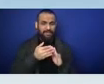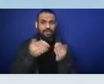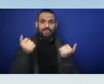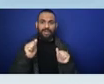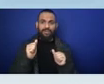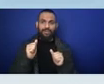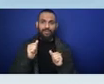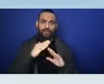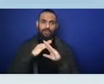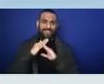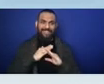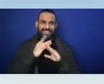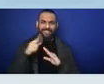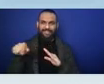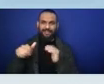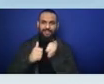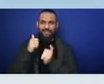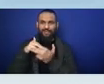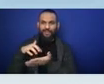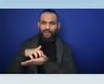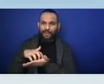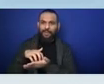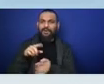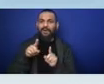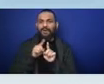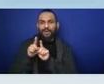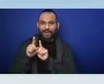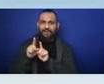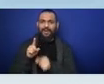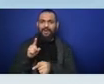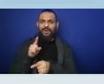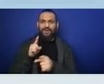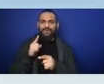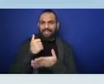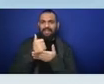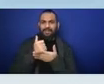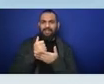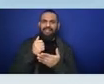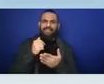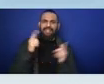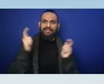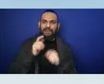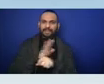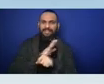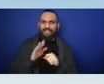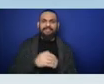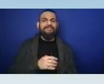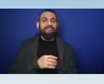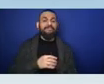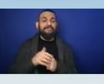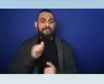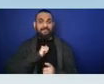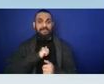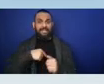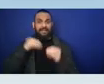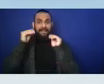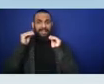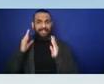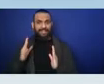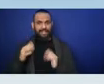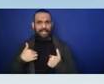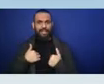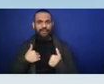to Congresswoman Escobar and being active and holding these informational sessions. Thank you for all you do